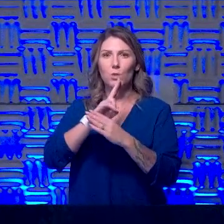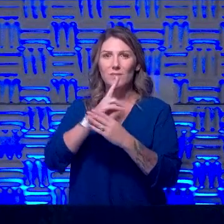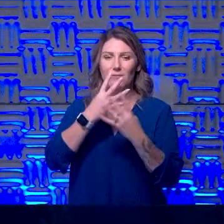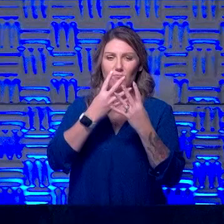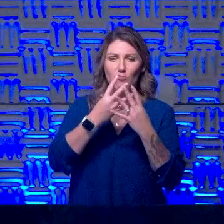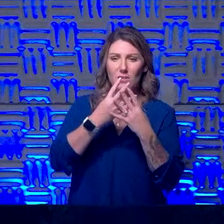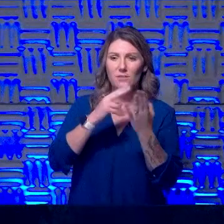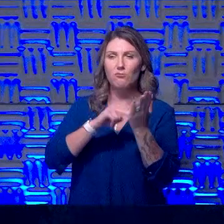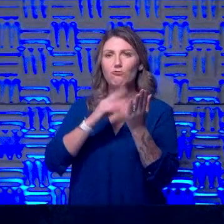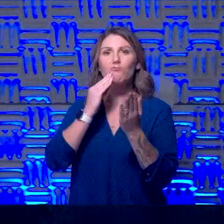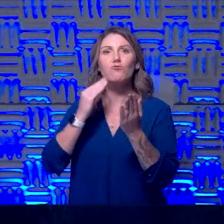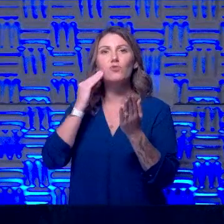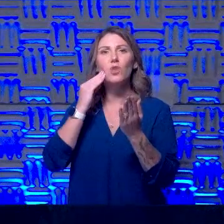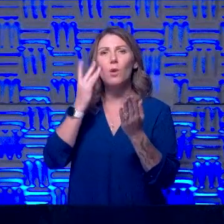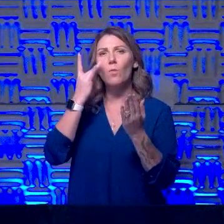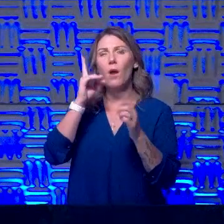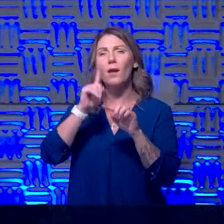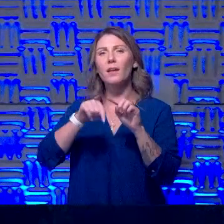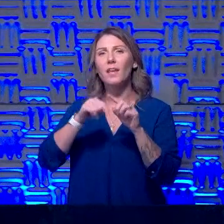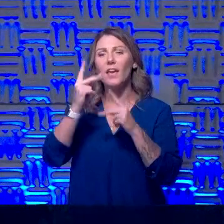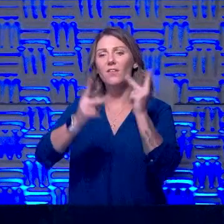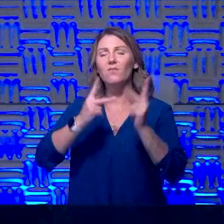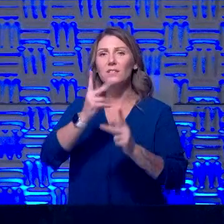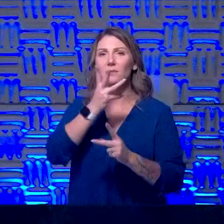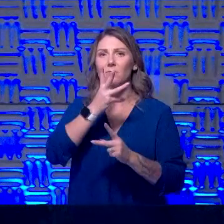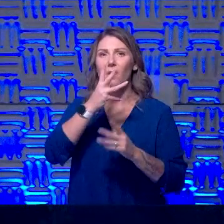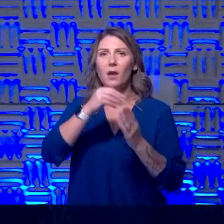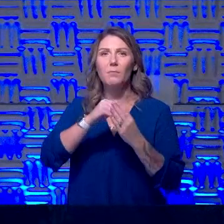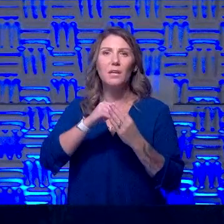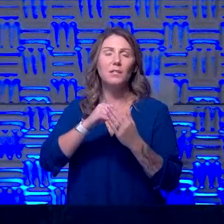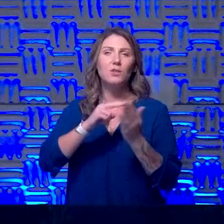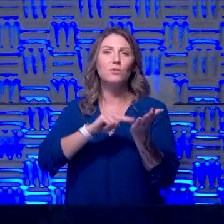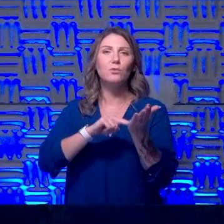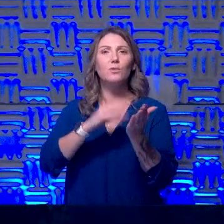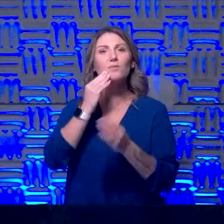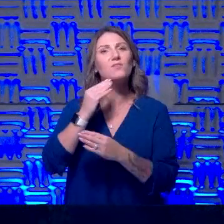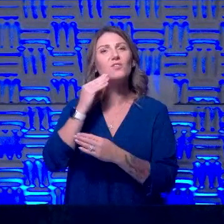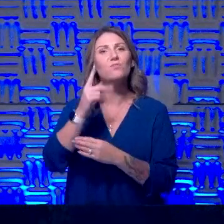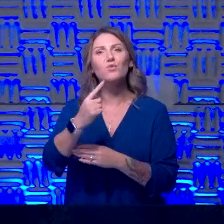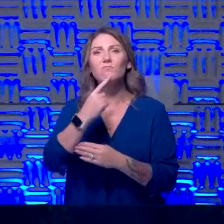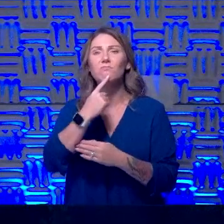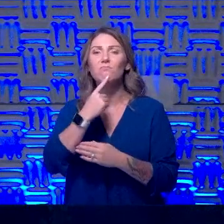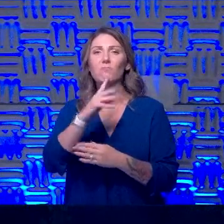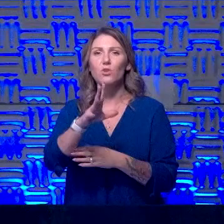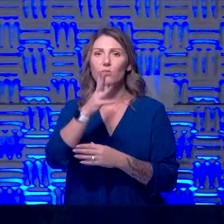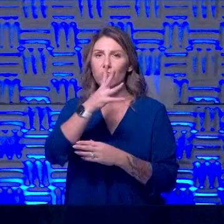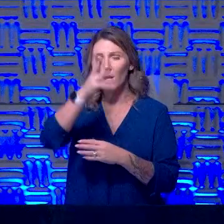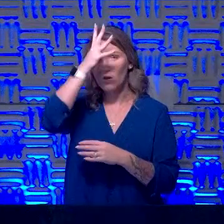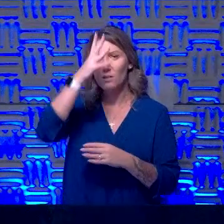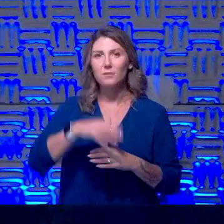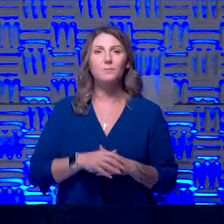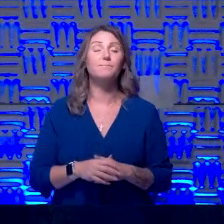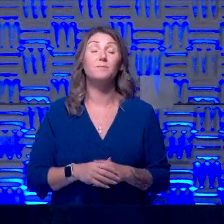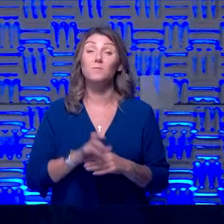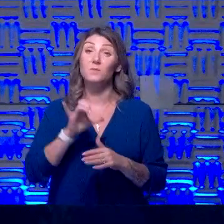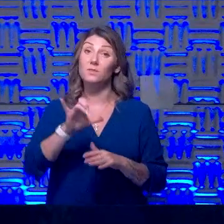nursing homes, why can't we go visit mom in the nursing home? She misses her parents. Yeah, that's a great That's a great question. question. And I think that the answer